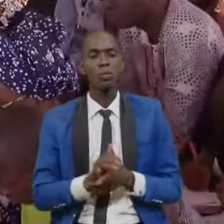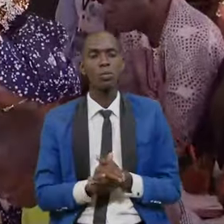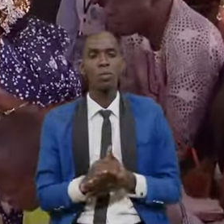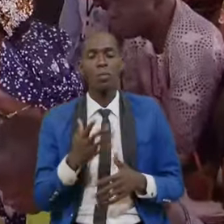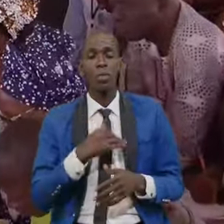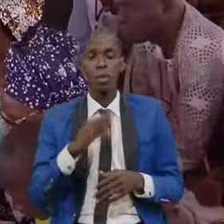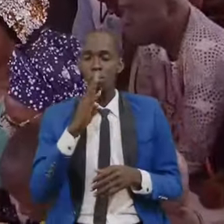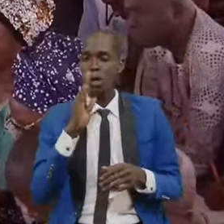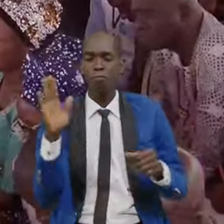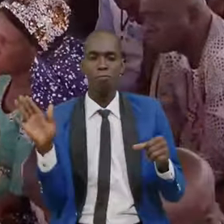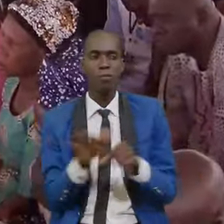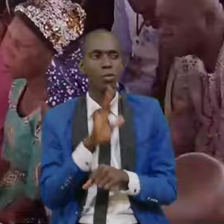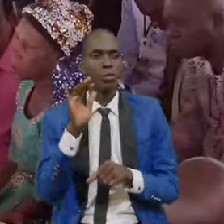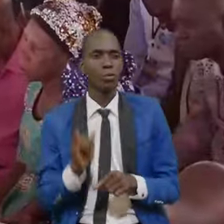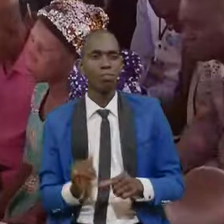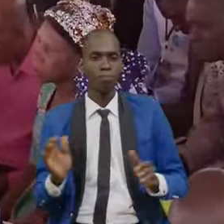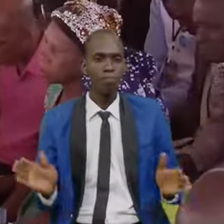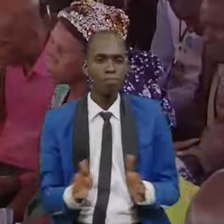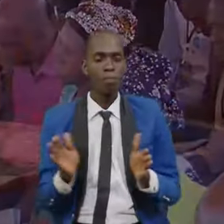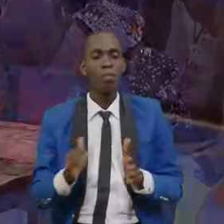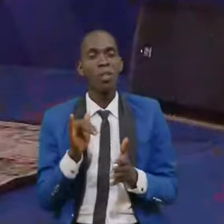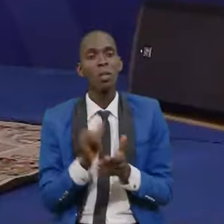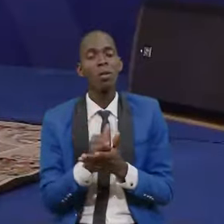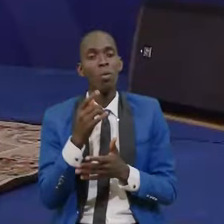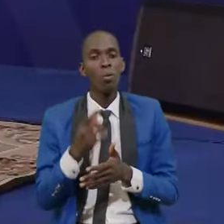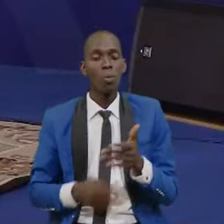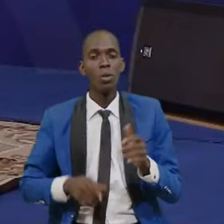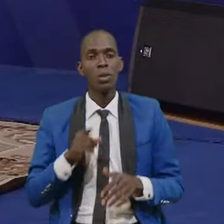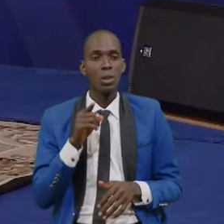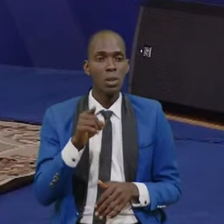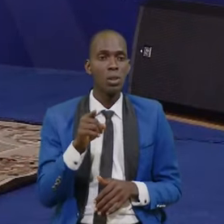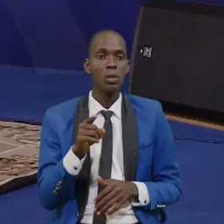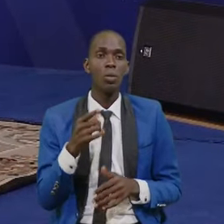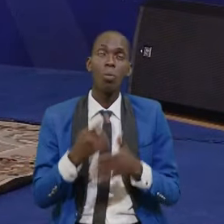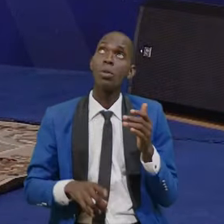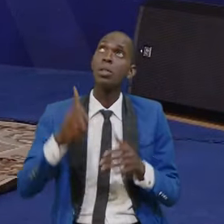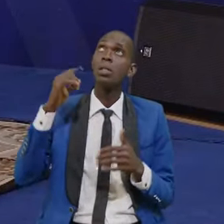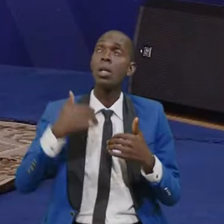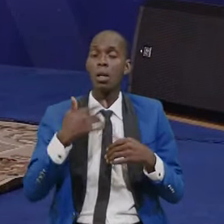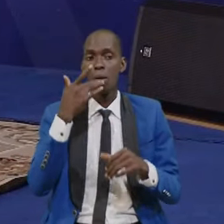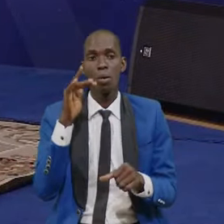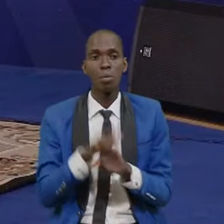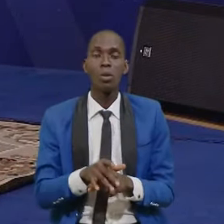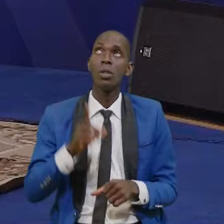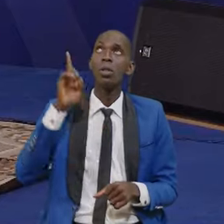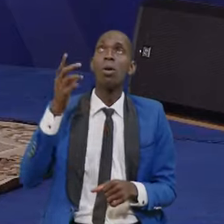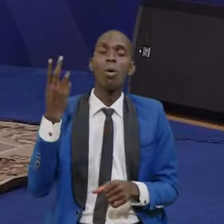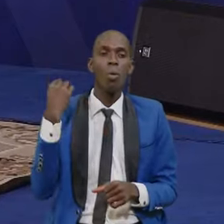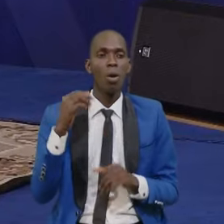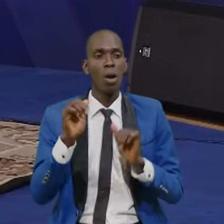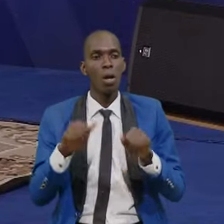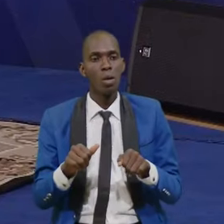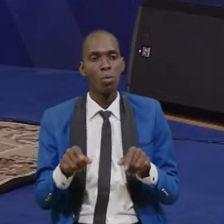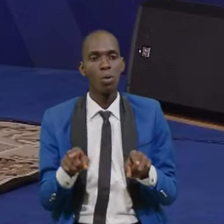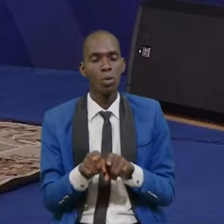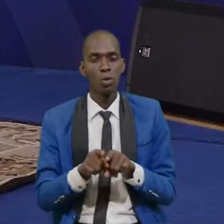being fully persuaded that what he had promised, he was able also